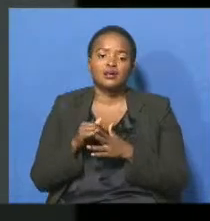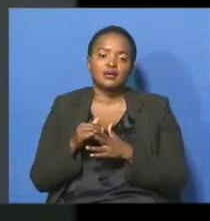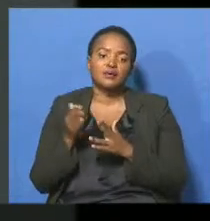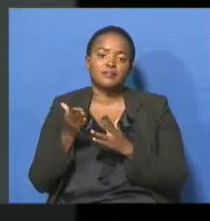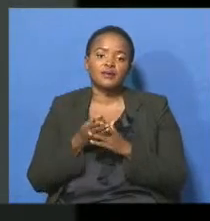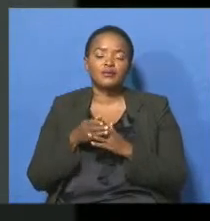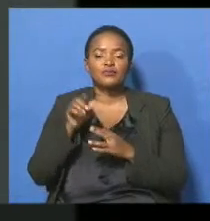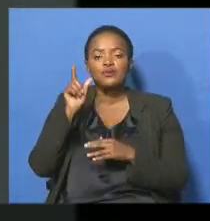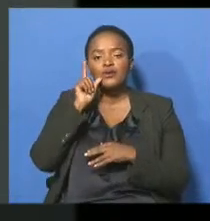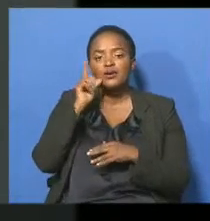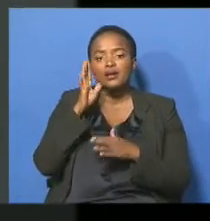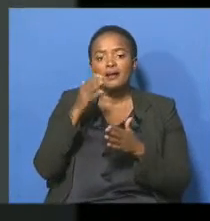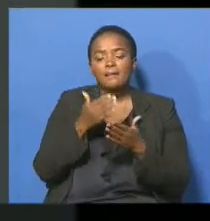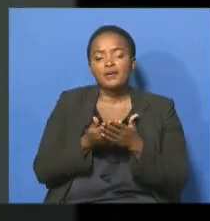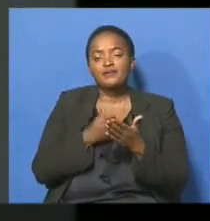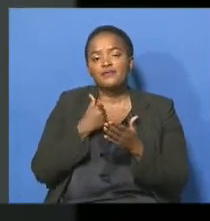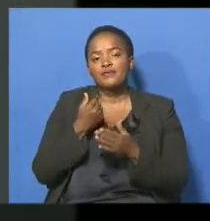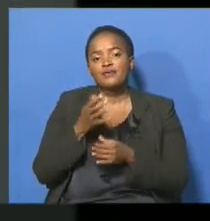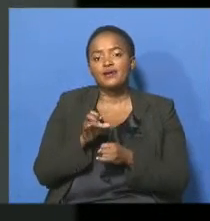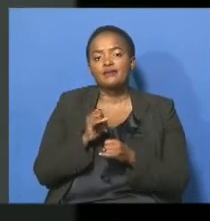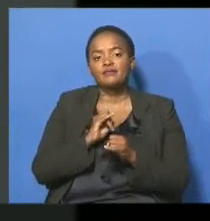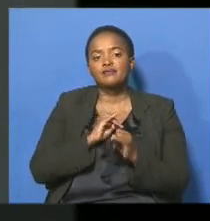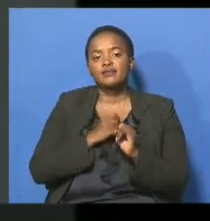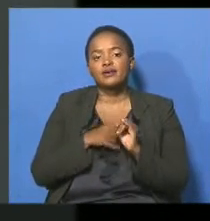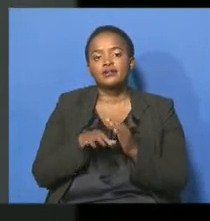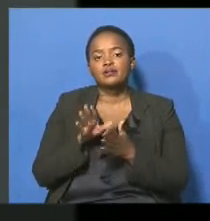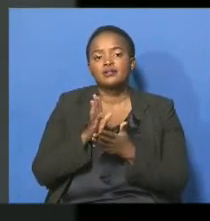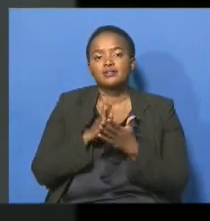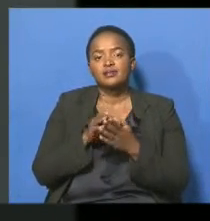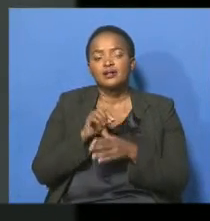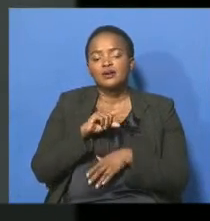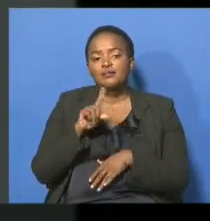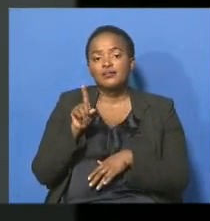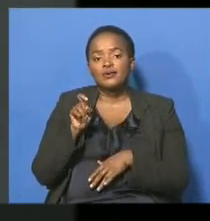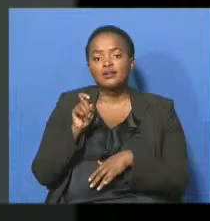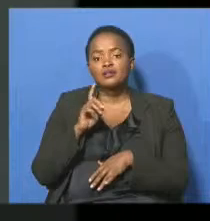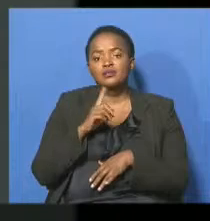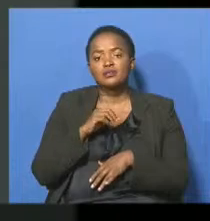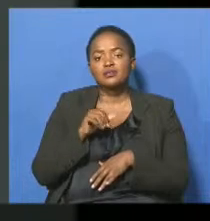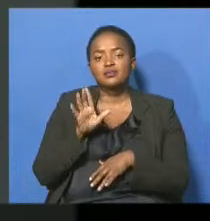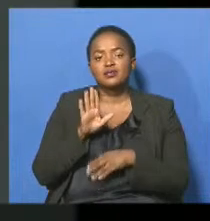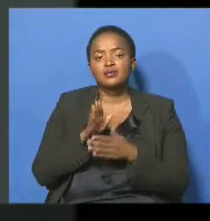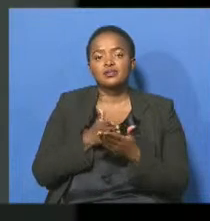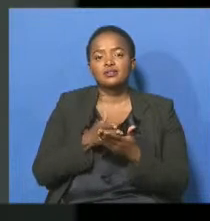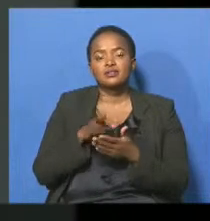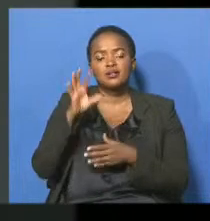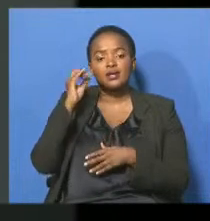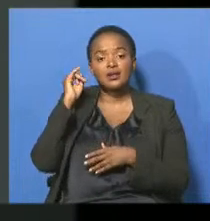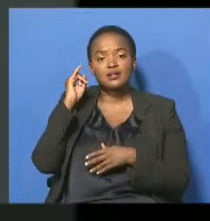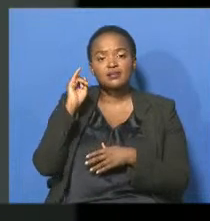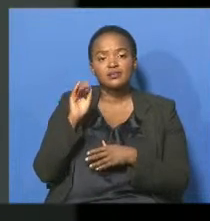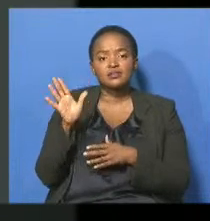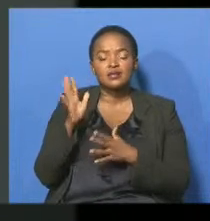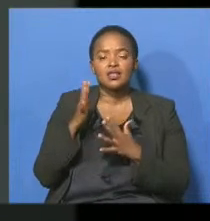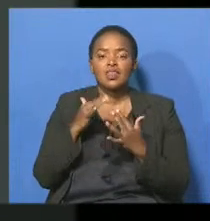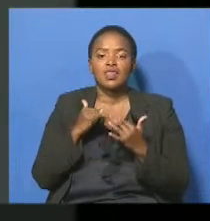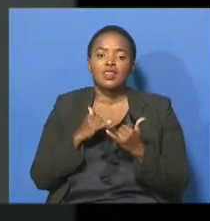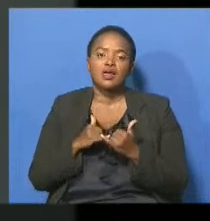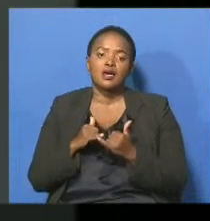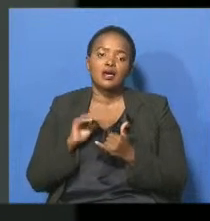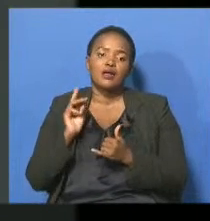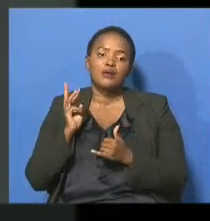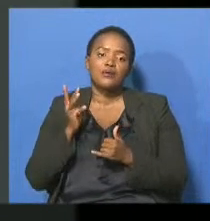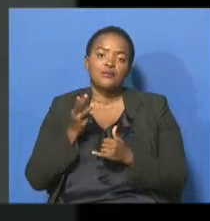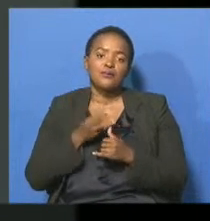lunch. But before I invite the questions and comments, let me